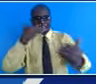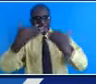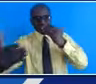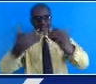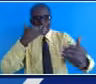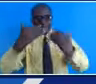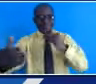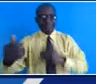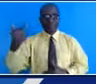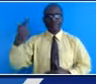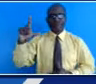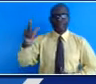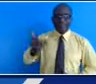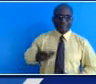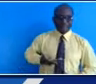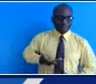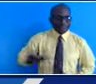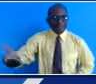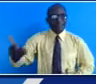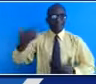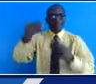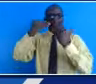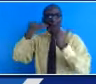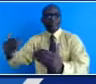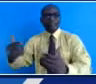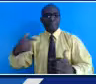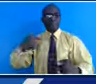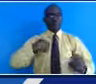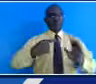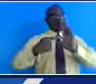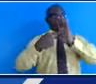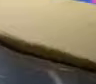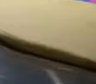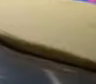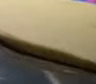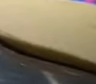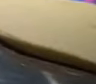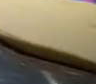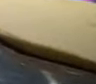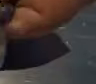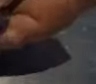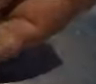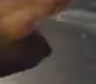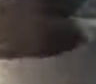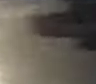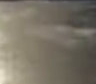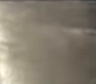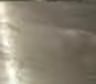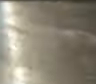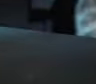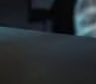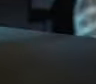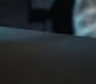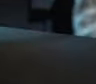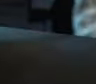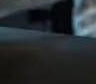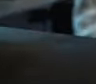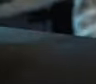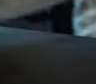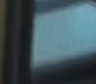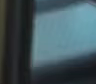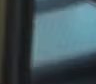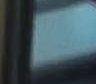wonderful restaurants in Westchester County. There are a lot of them, and it's so important that we get open again